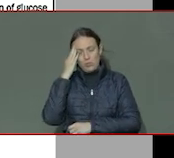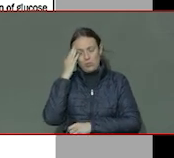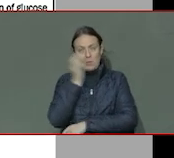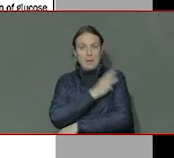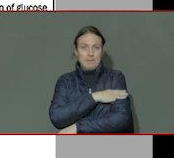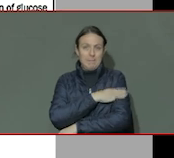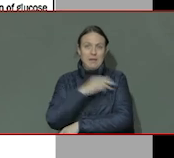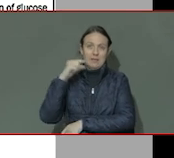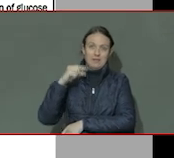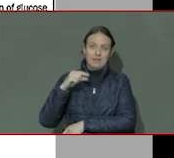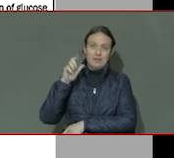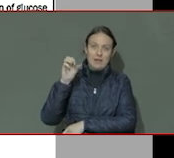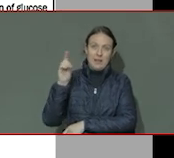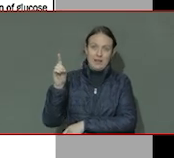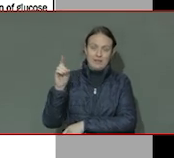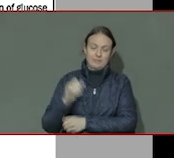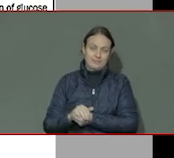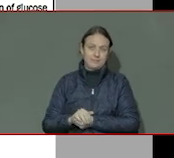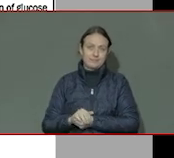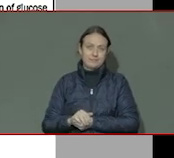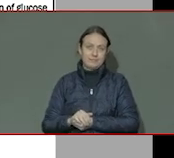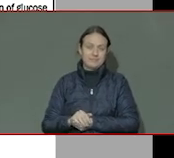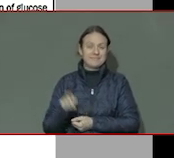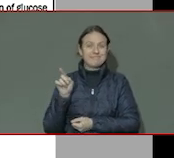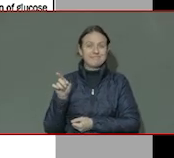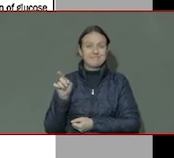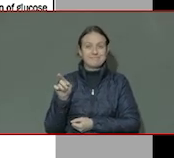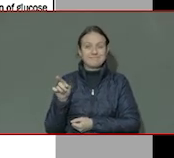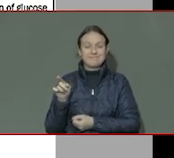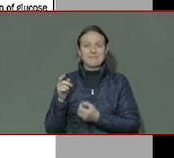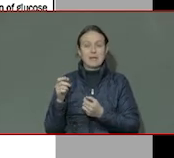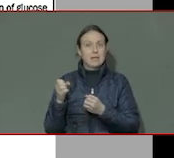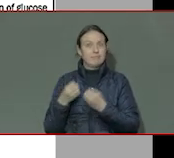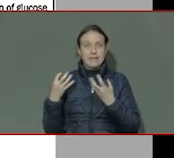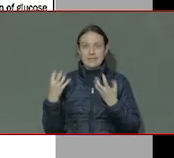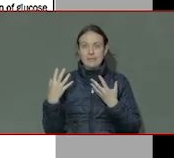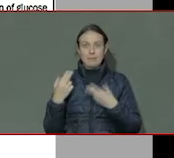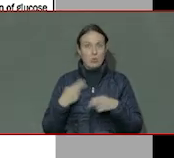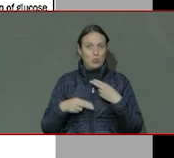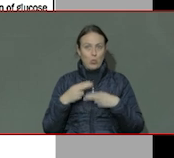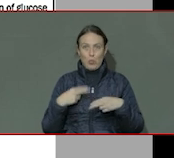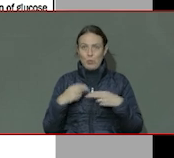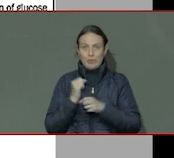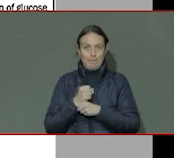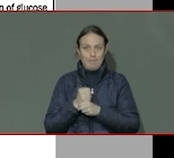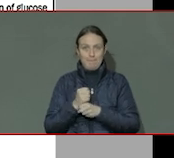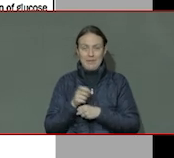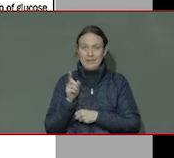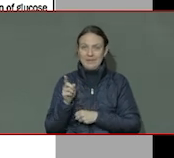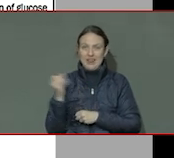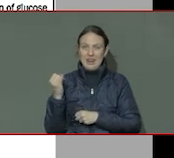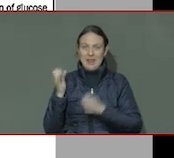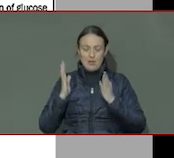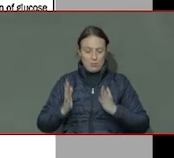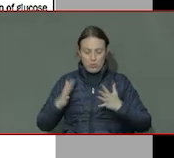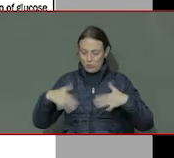it's the pituitary gland. This is the one with the most hormones, and that is why. So it basically controls the whole